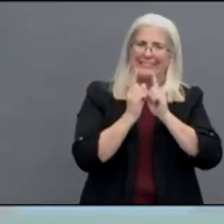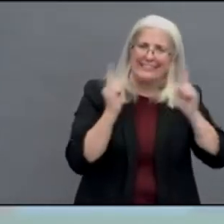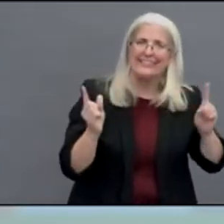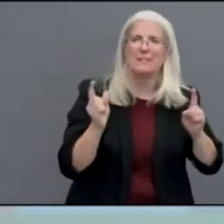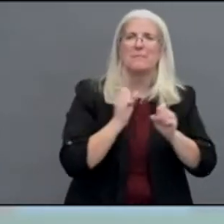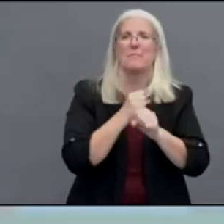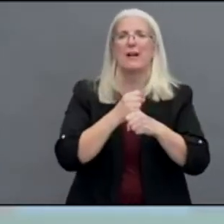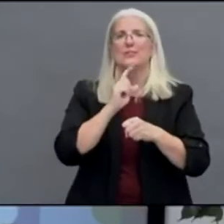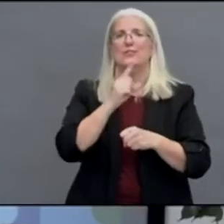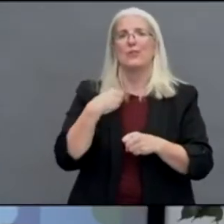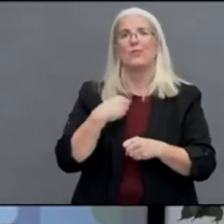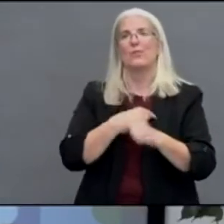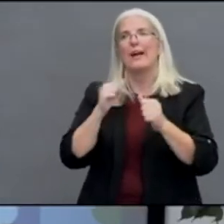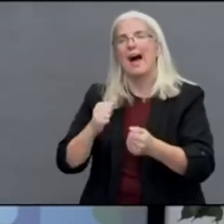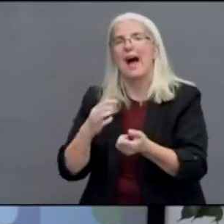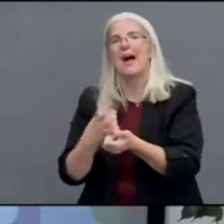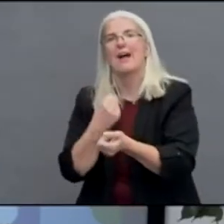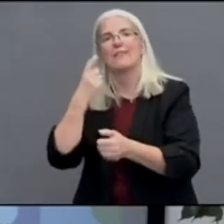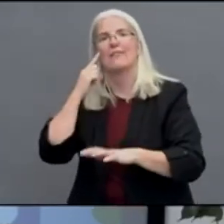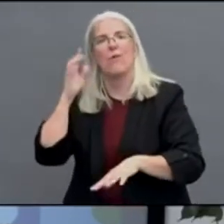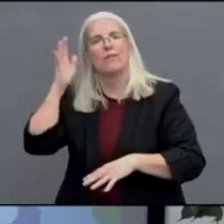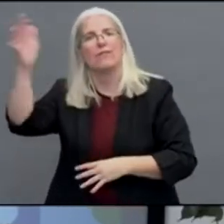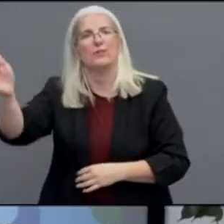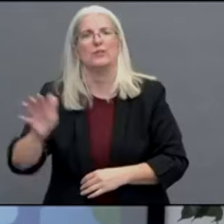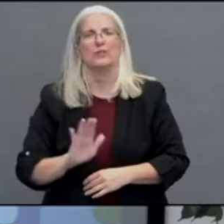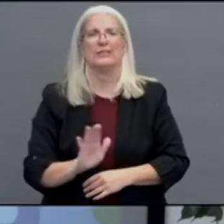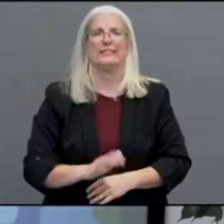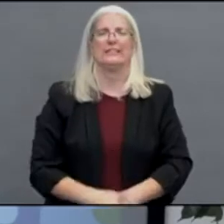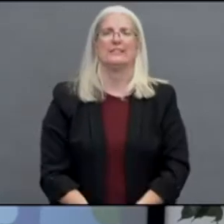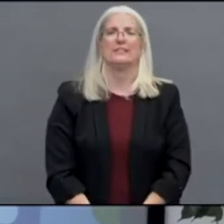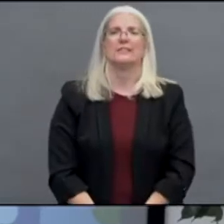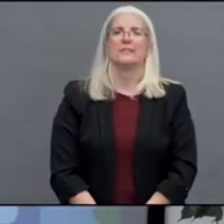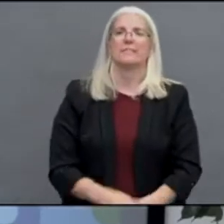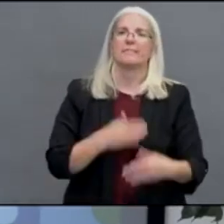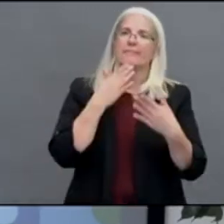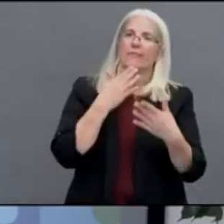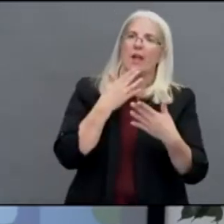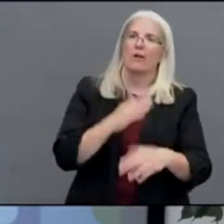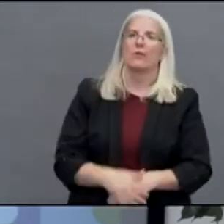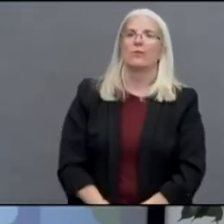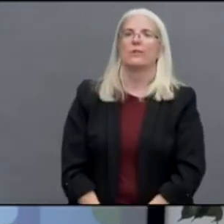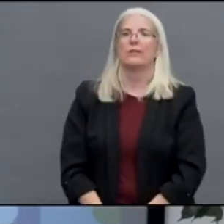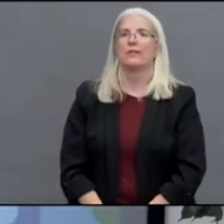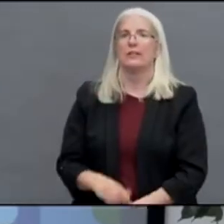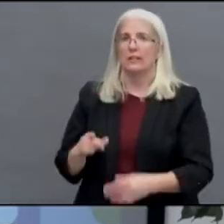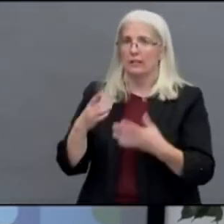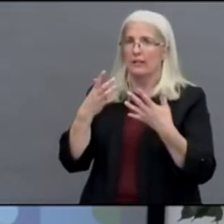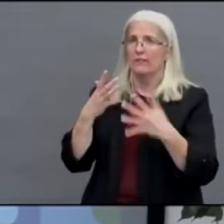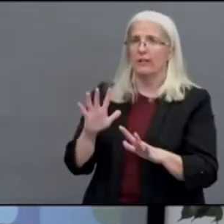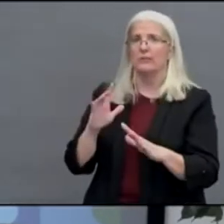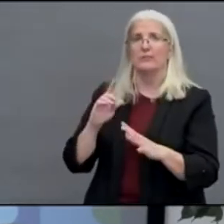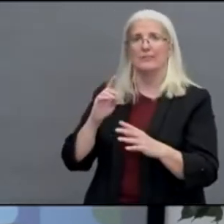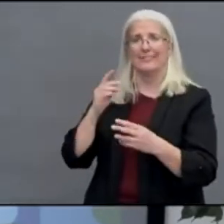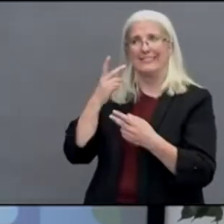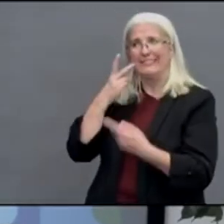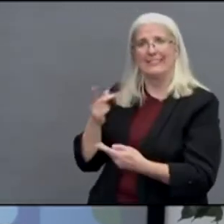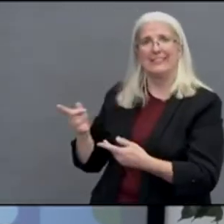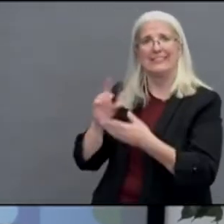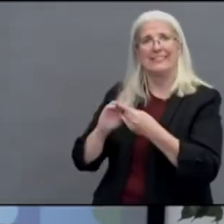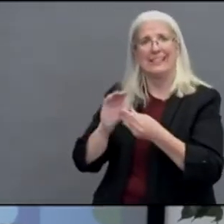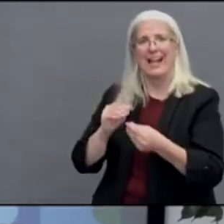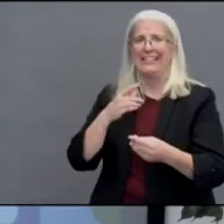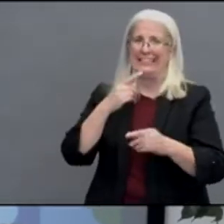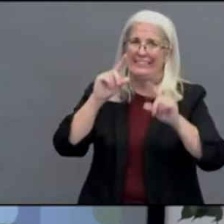future. Thank you. So you heard it. Test every 2 weeks if you're an essential worker, and if not, once a